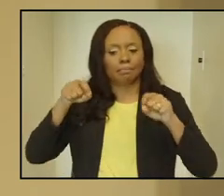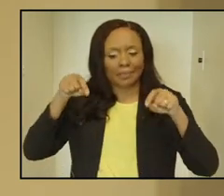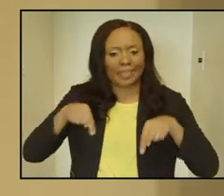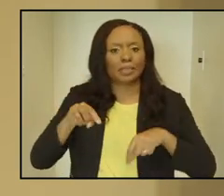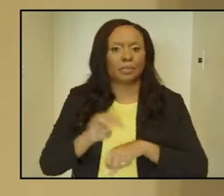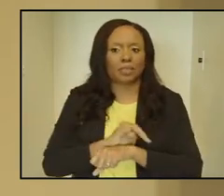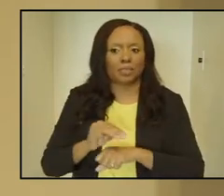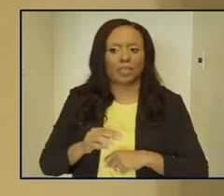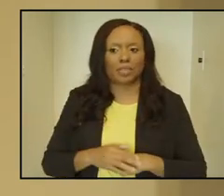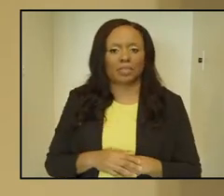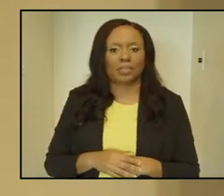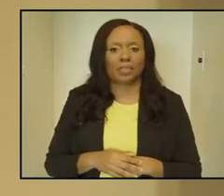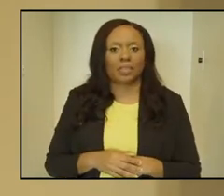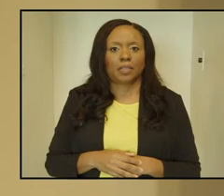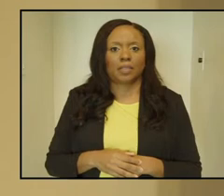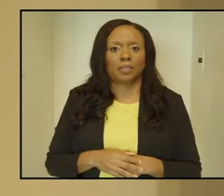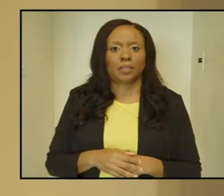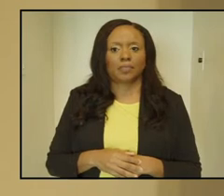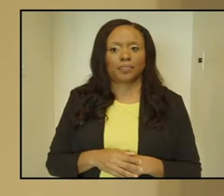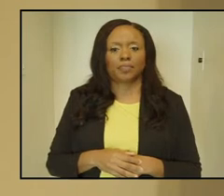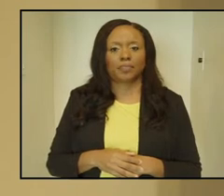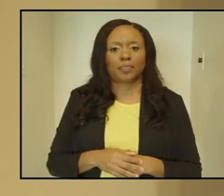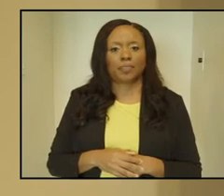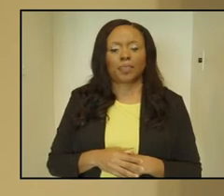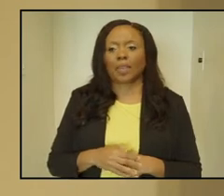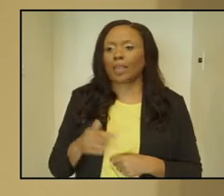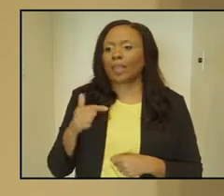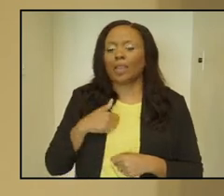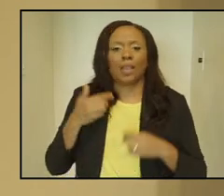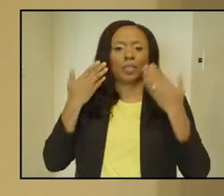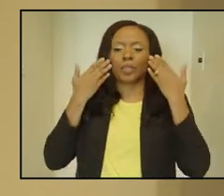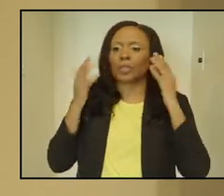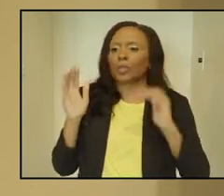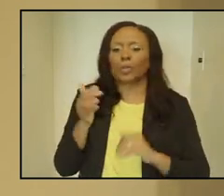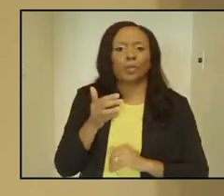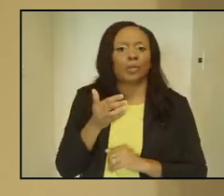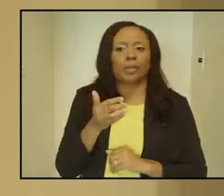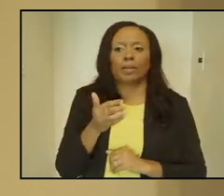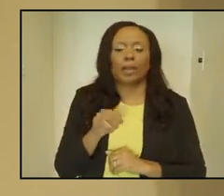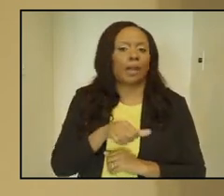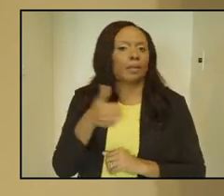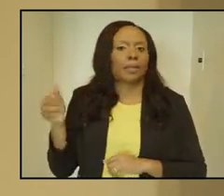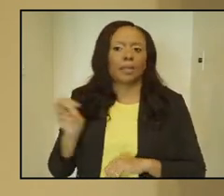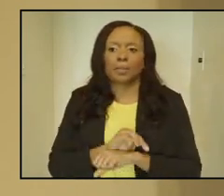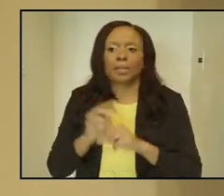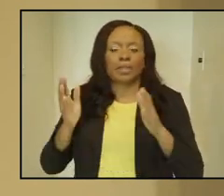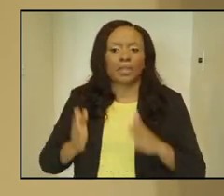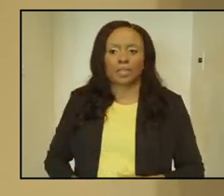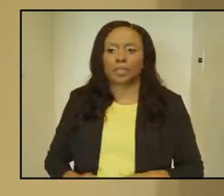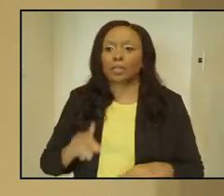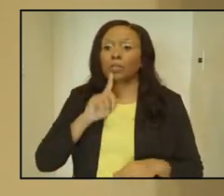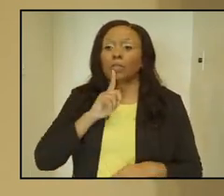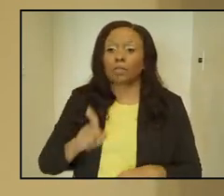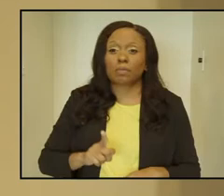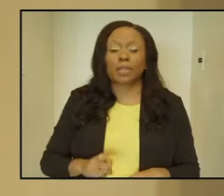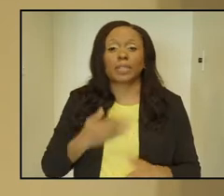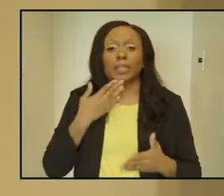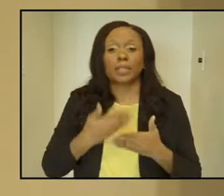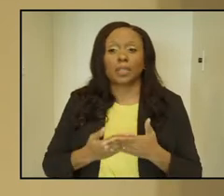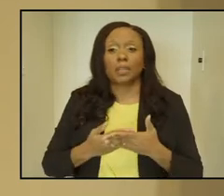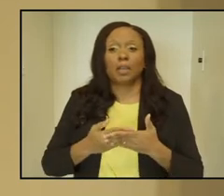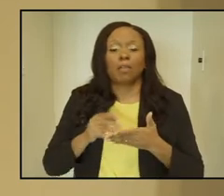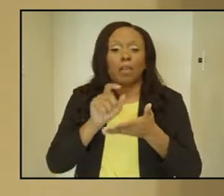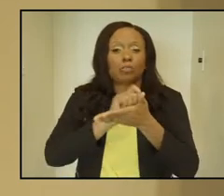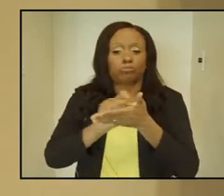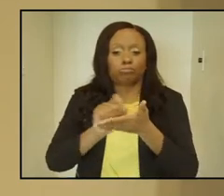more diligent with respect to the management of complex drafting and policy instruments than Ronald